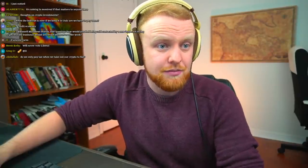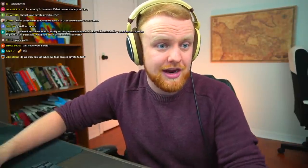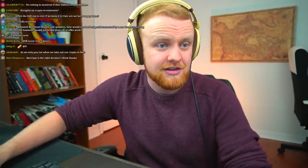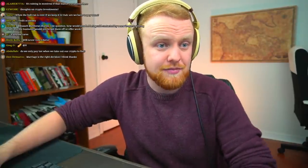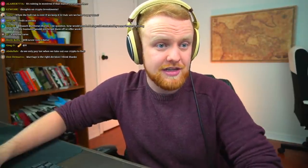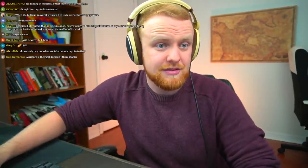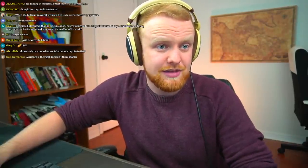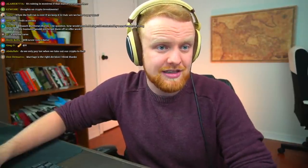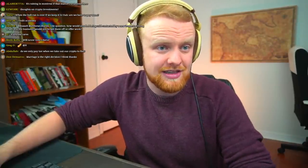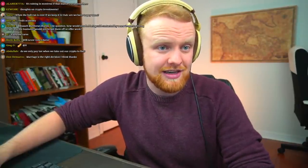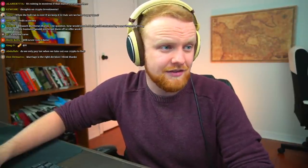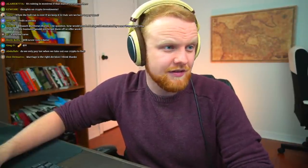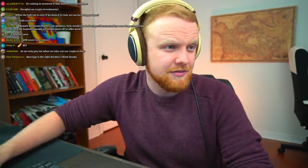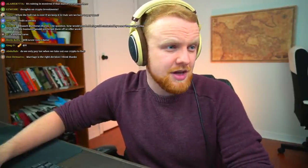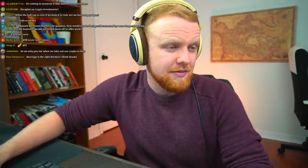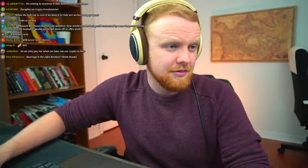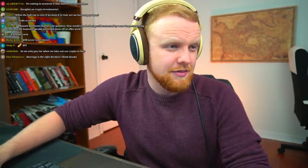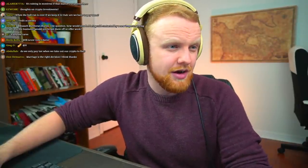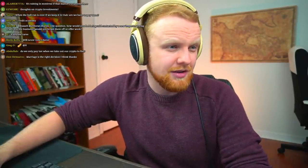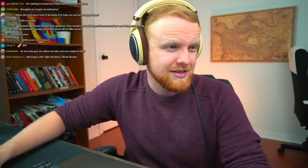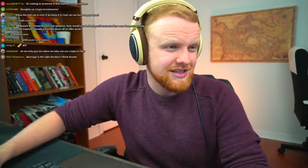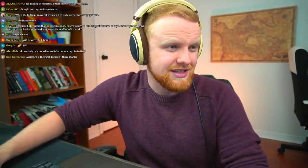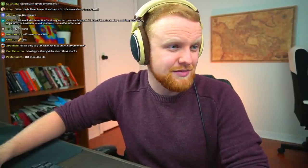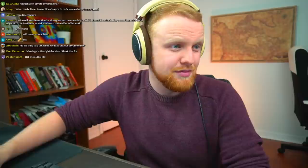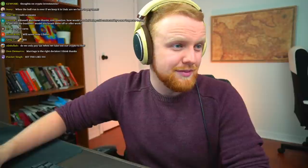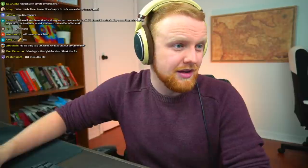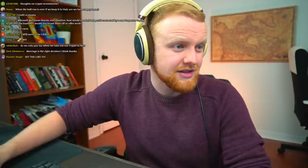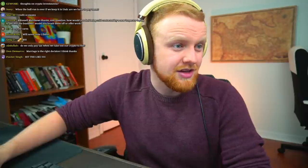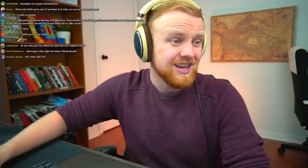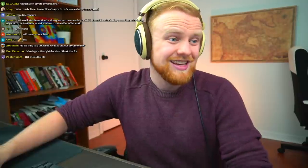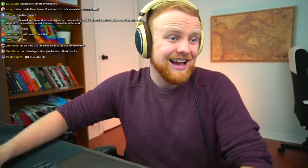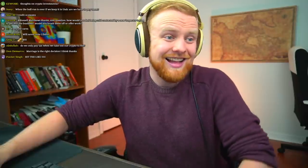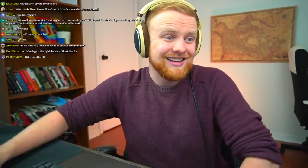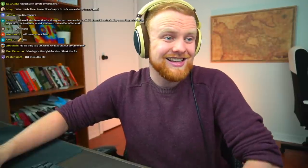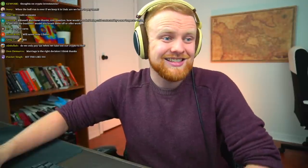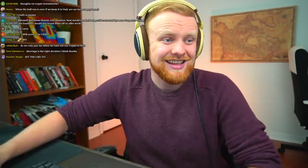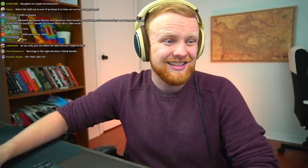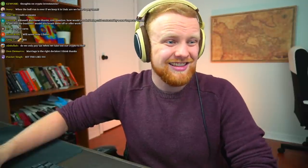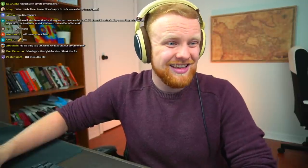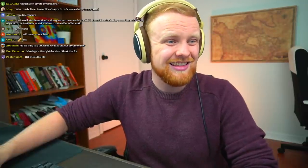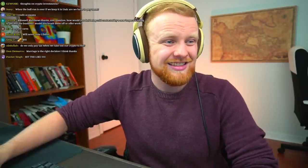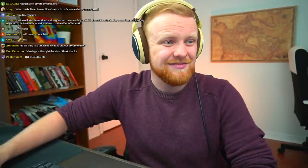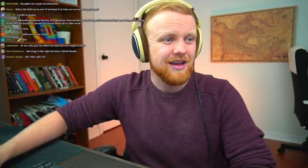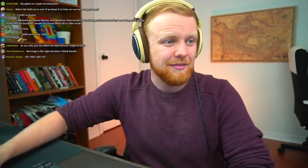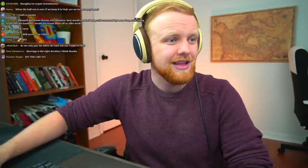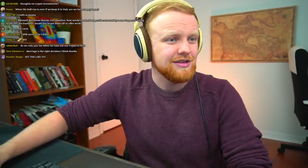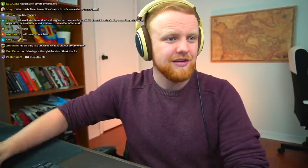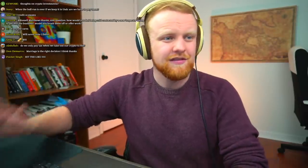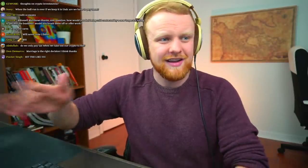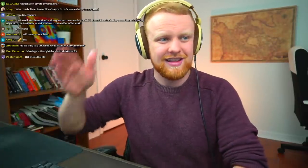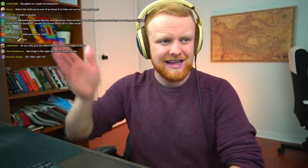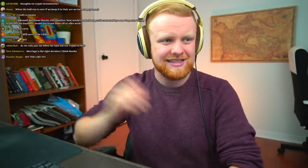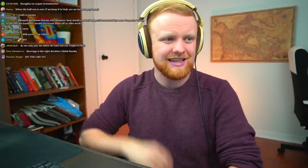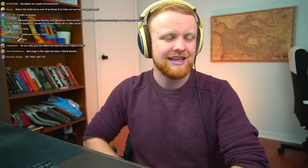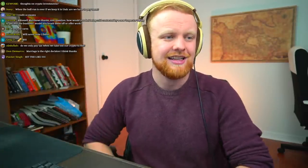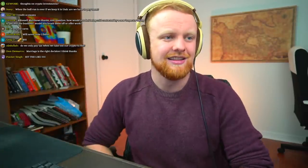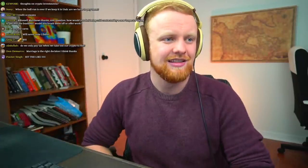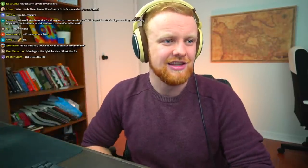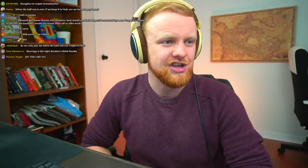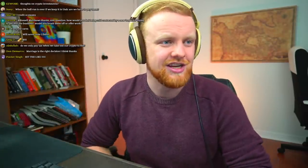inspections prior to bids being signed and confirmed. My remodeling business has been booming also. Yeah, Alex, that's I'm glad you verified